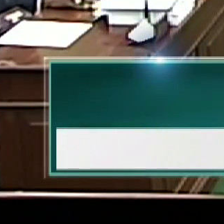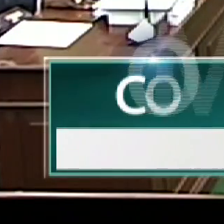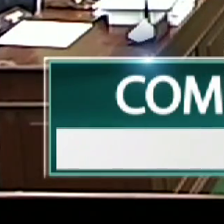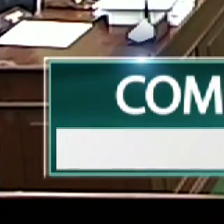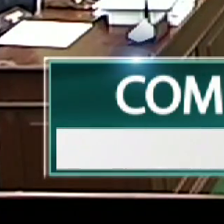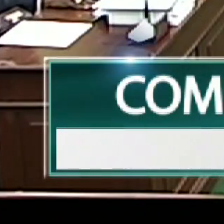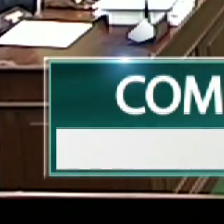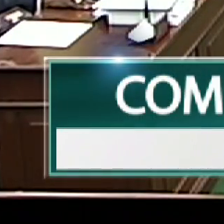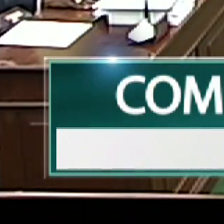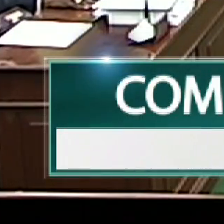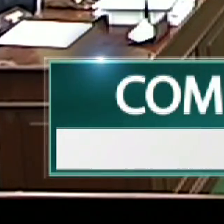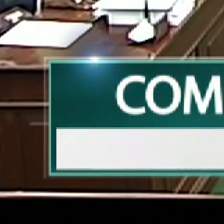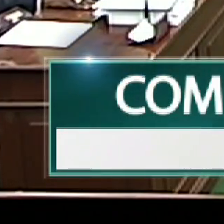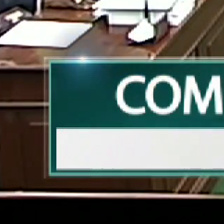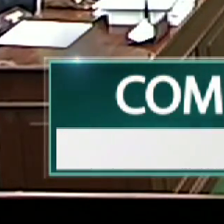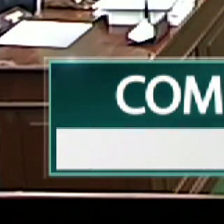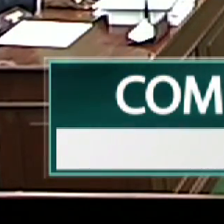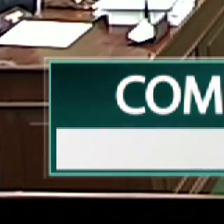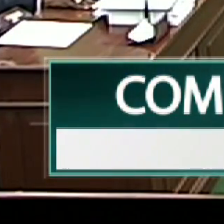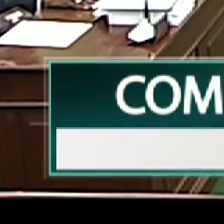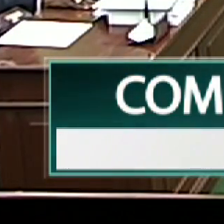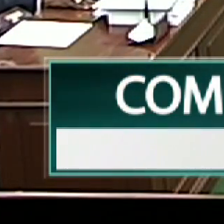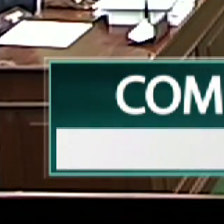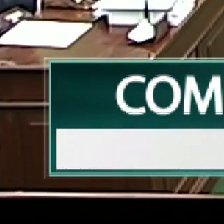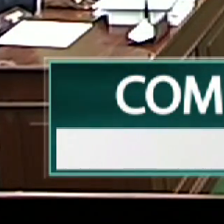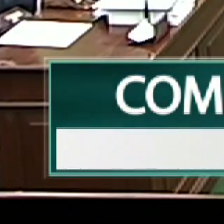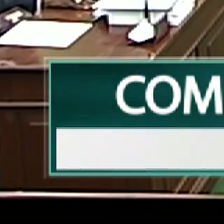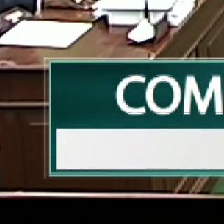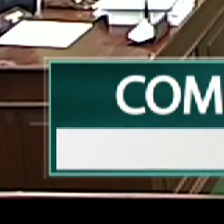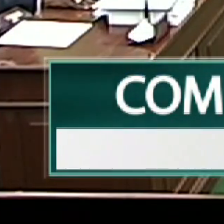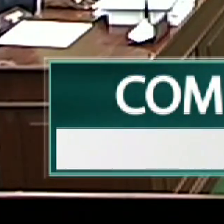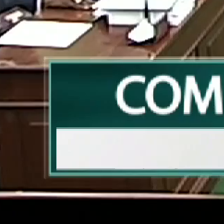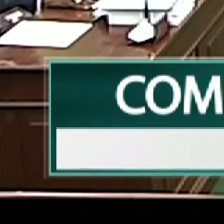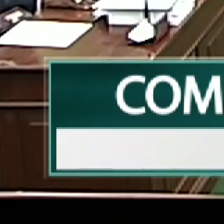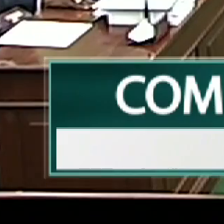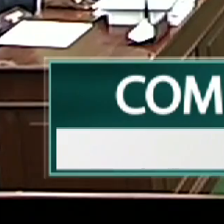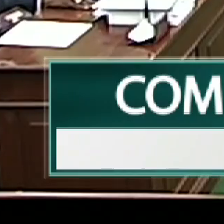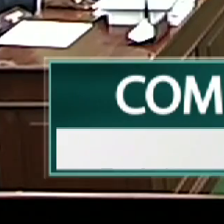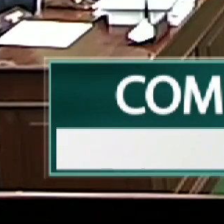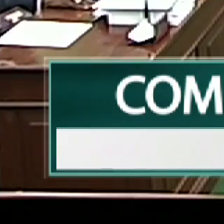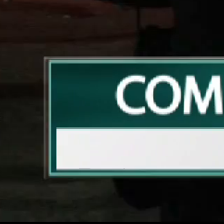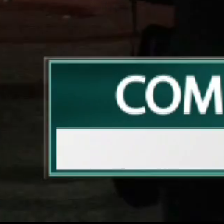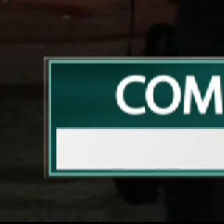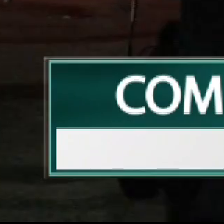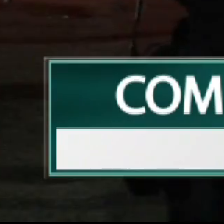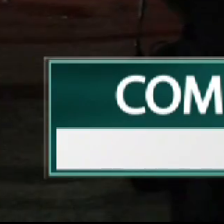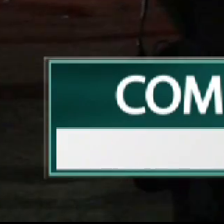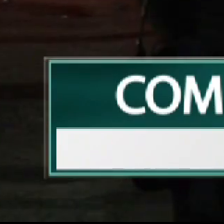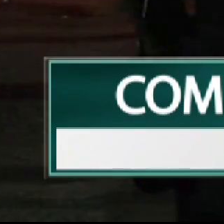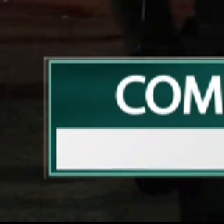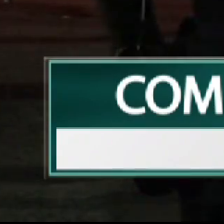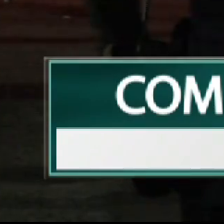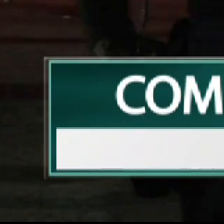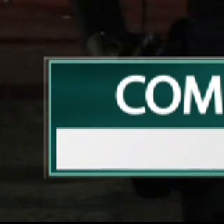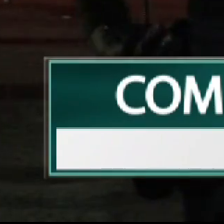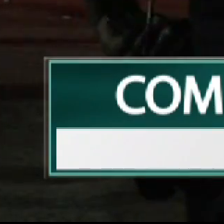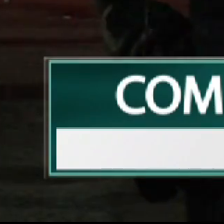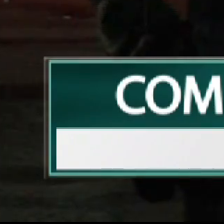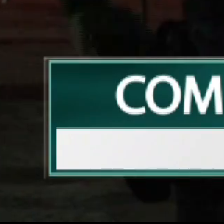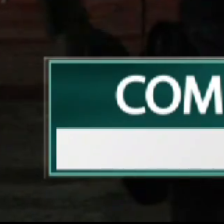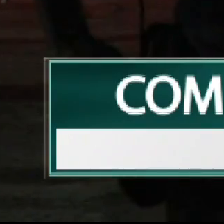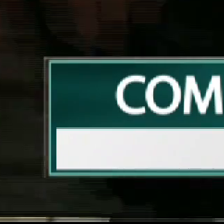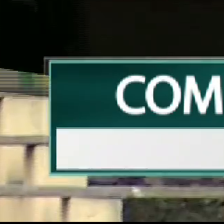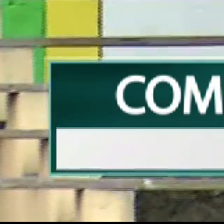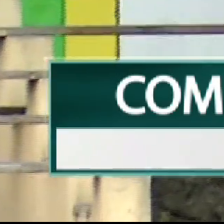Well, still ahead, the Attorney General says a big change in the law could come to help cut down crime in the country. We'll tell you about that.